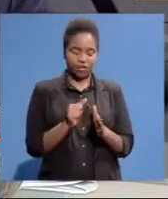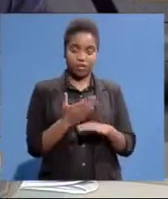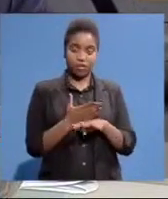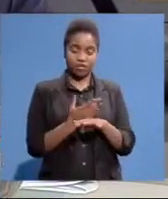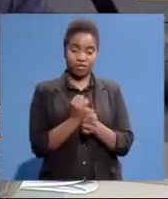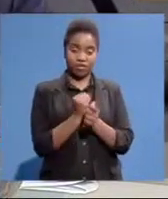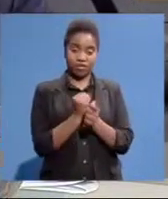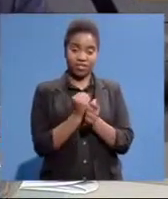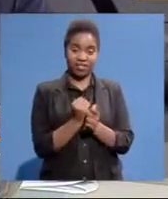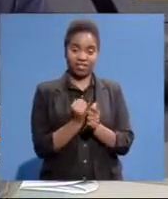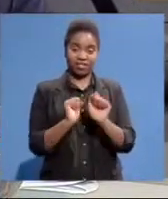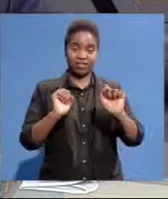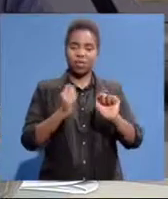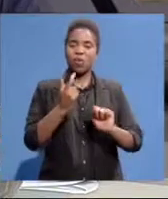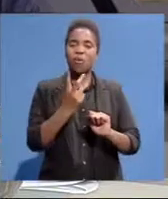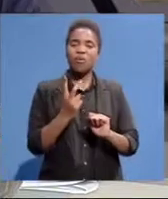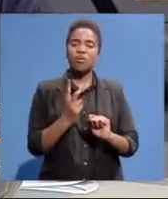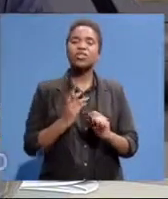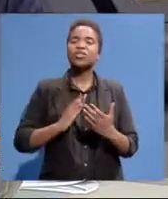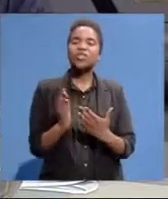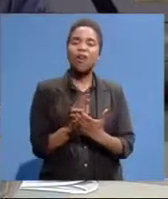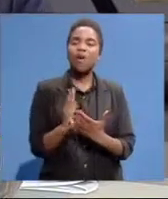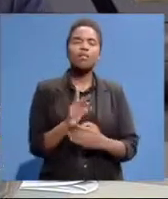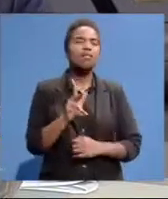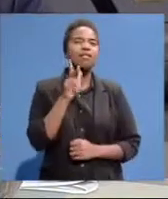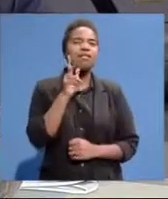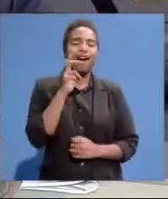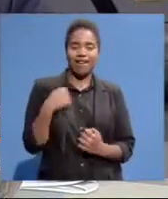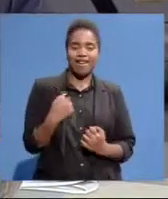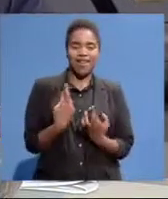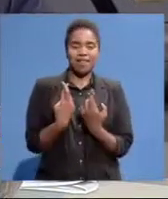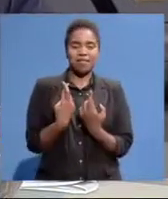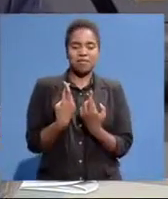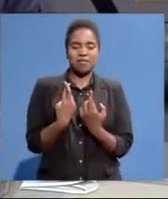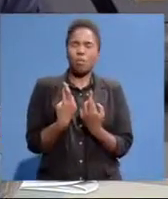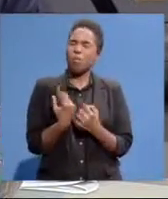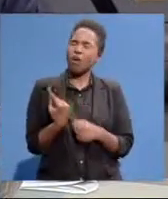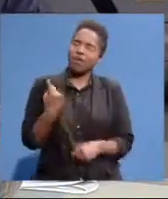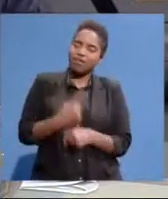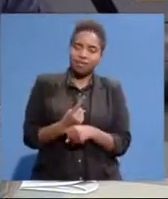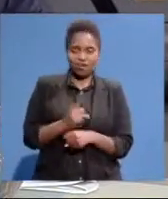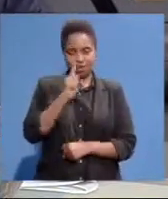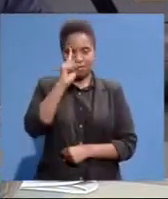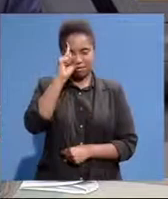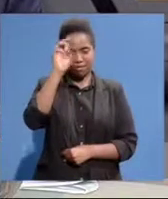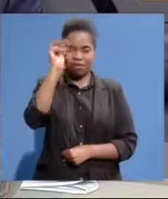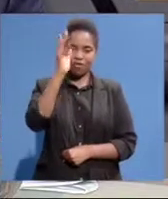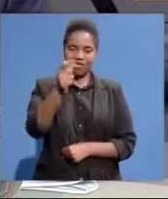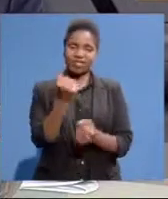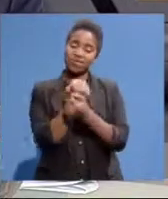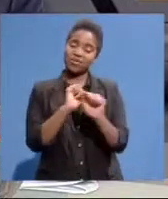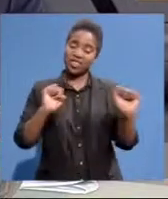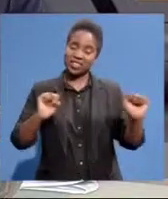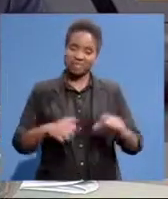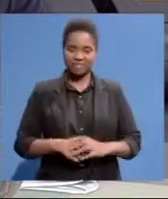remind ourselves as well of the songs that gave people hope and the ones that one day that Mandela would be set free. Who would have thought?